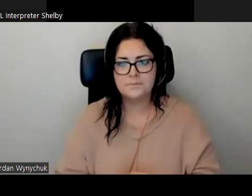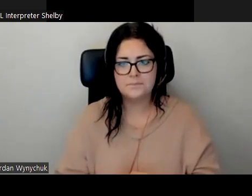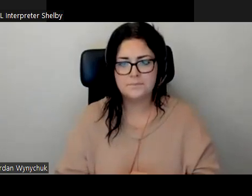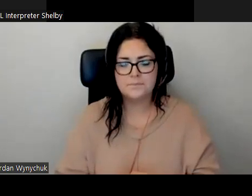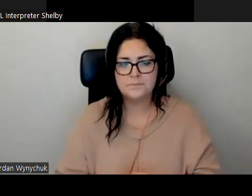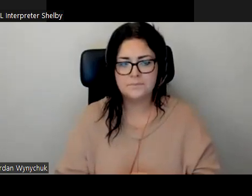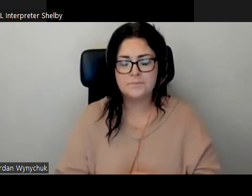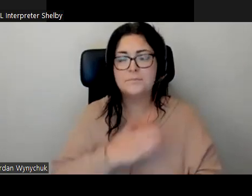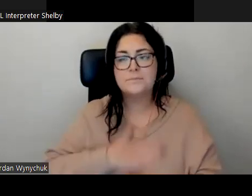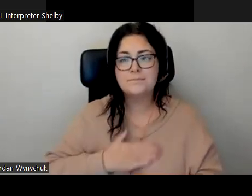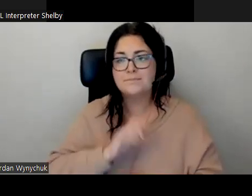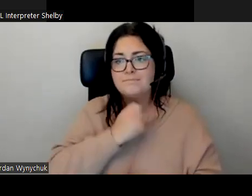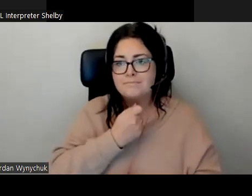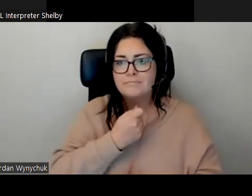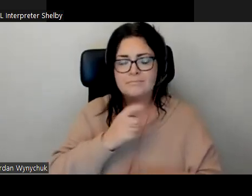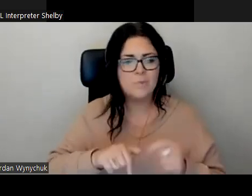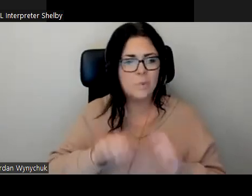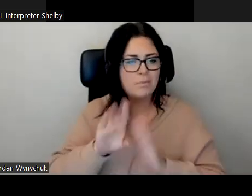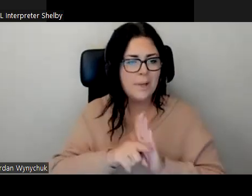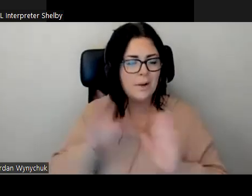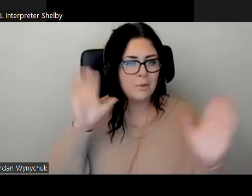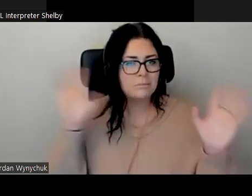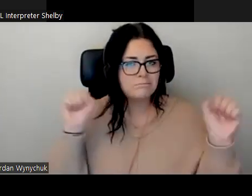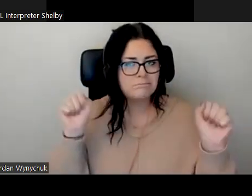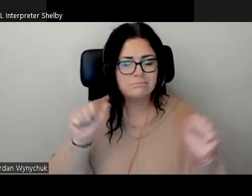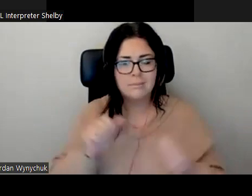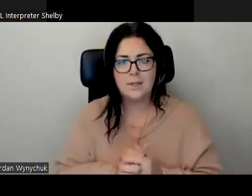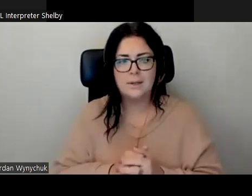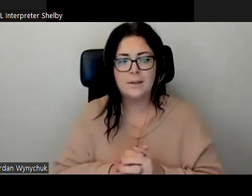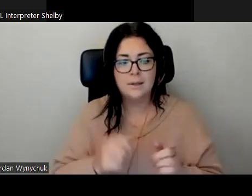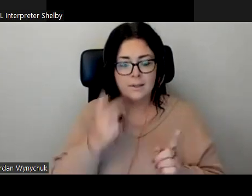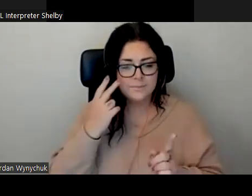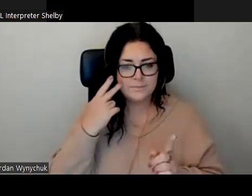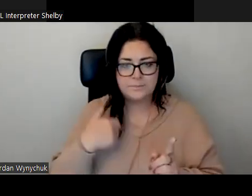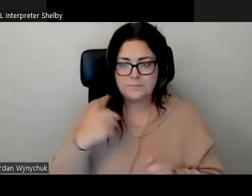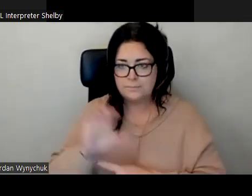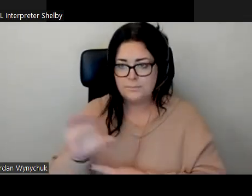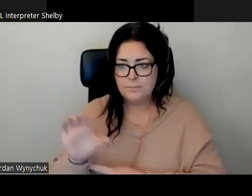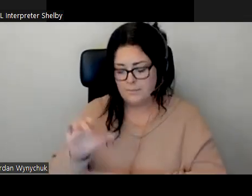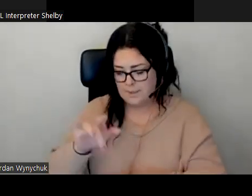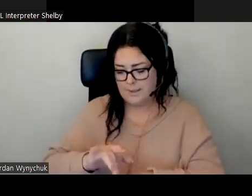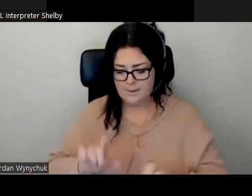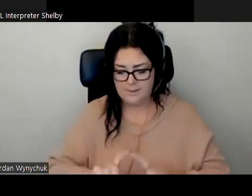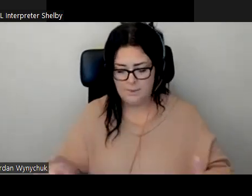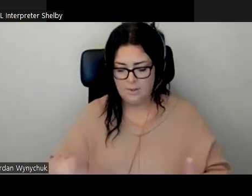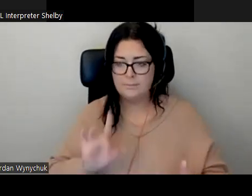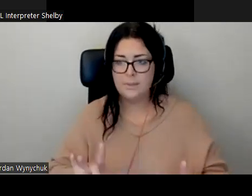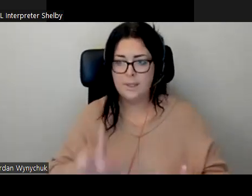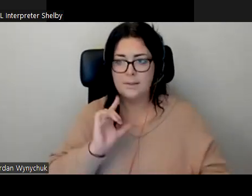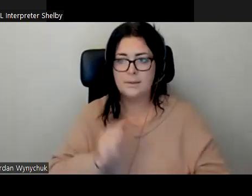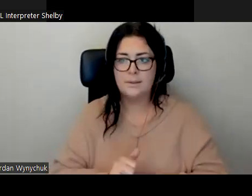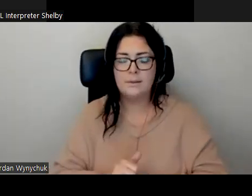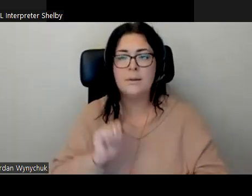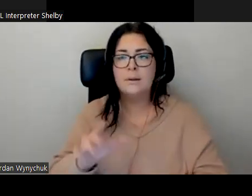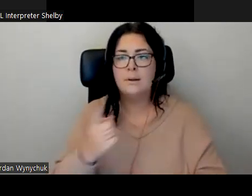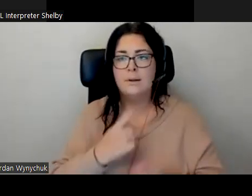Please mute your mic to block out any outside noise. The closed captioning button is on the bottom of your screen. Please put your